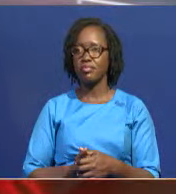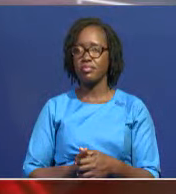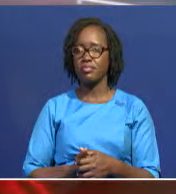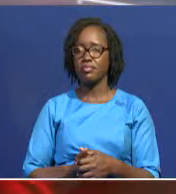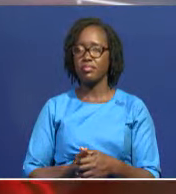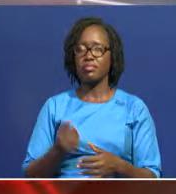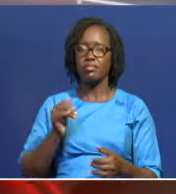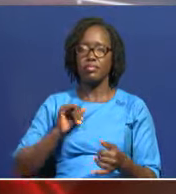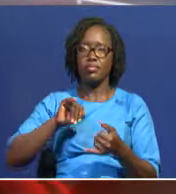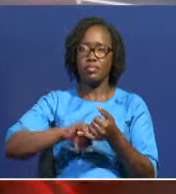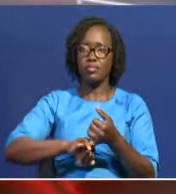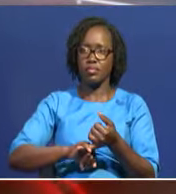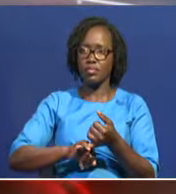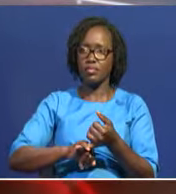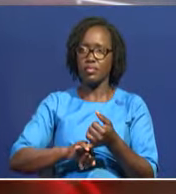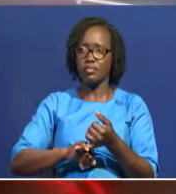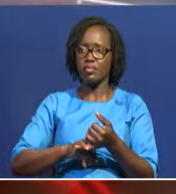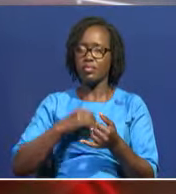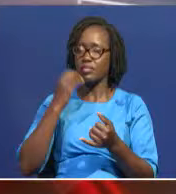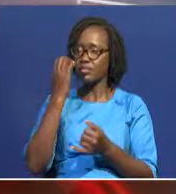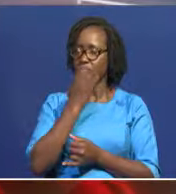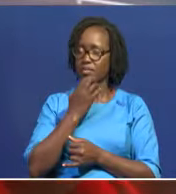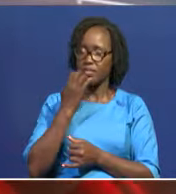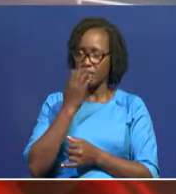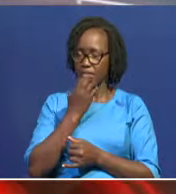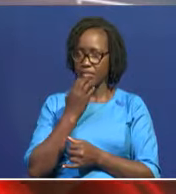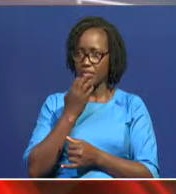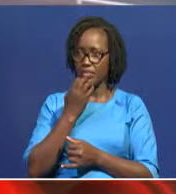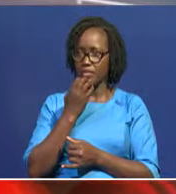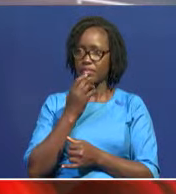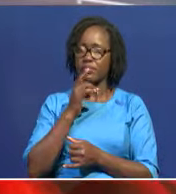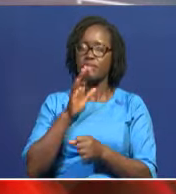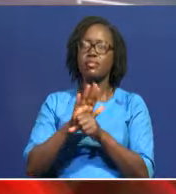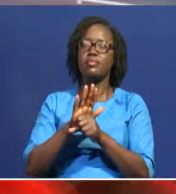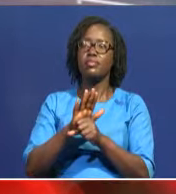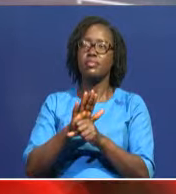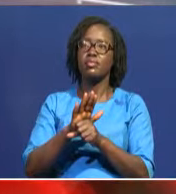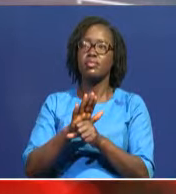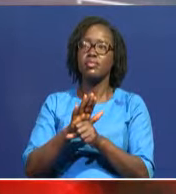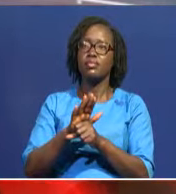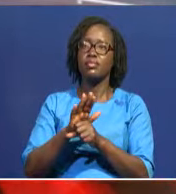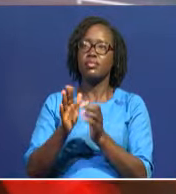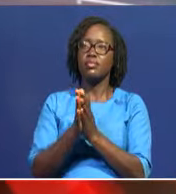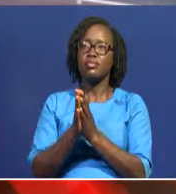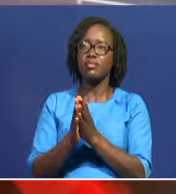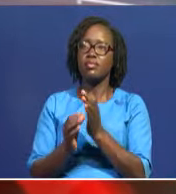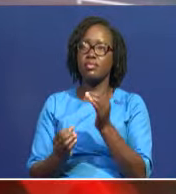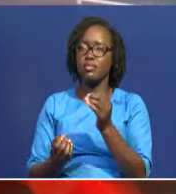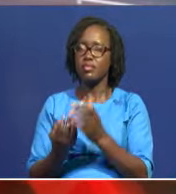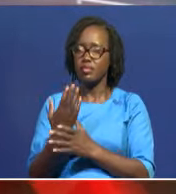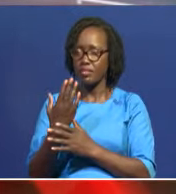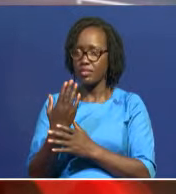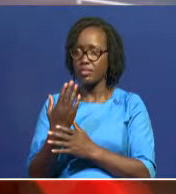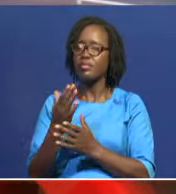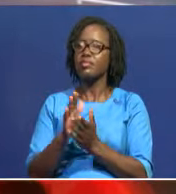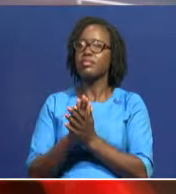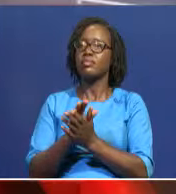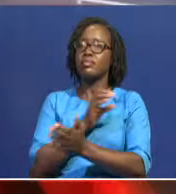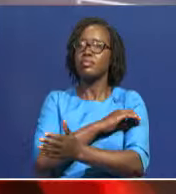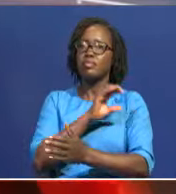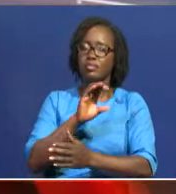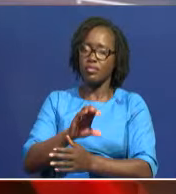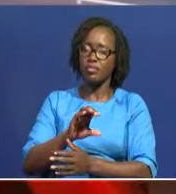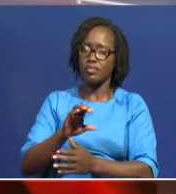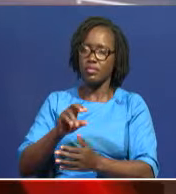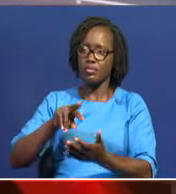A spouse to the Deputy President, Pastor Dorcas Rigathi, has promised to kick off a widow empowering project in Kilifi